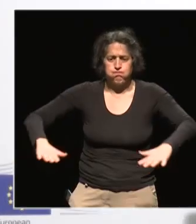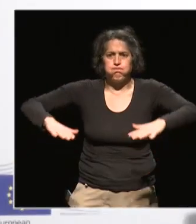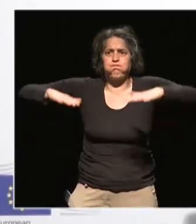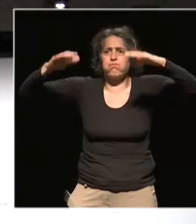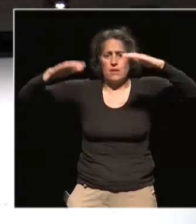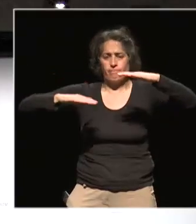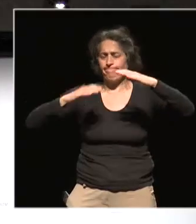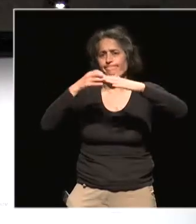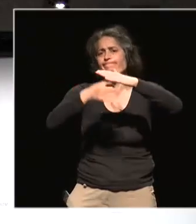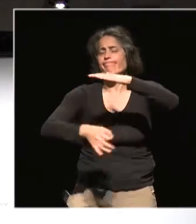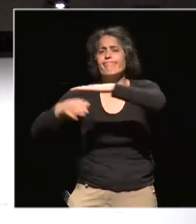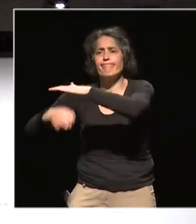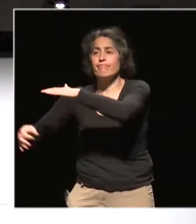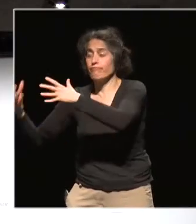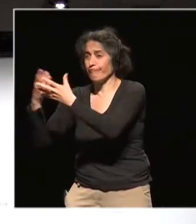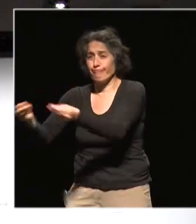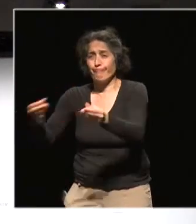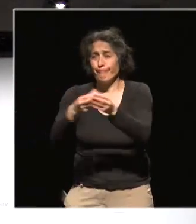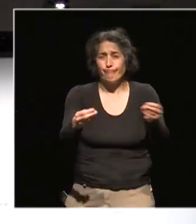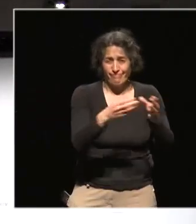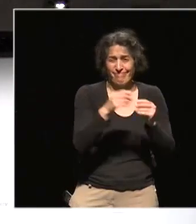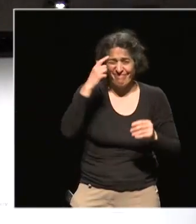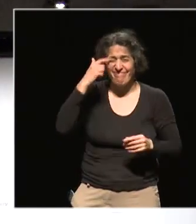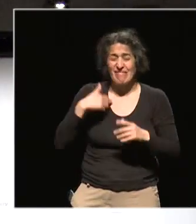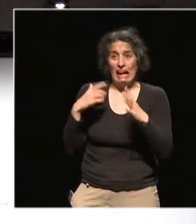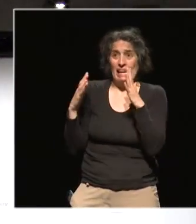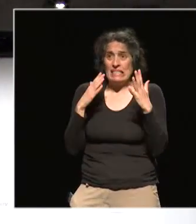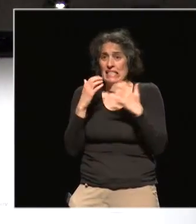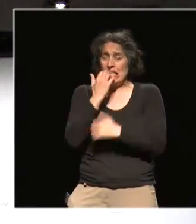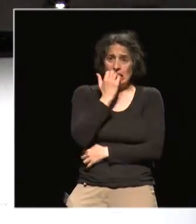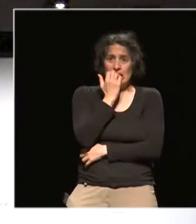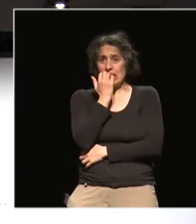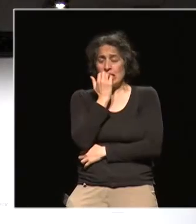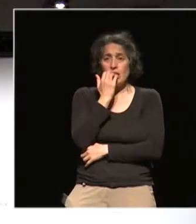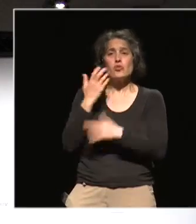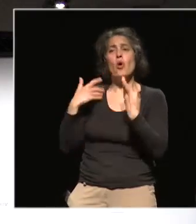work? Is it enough as an argument to make the case for climate change? I'm not into